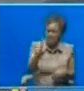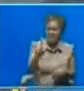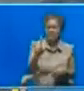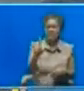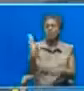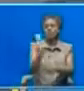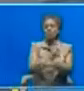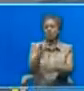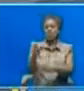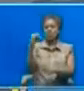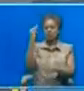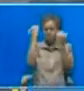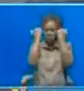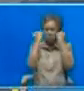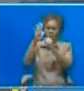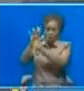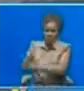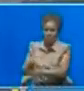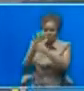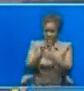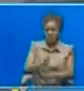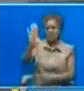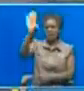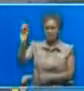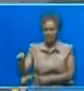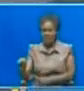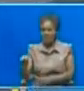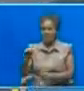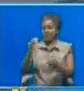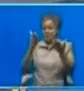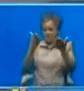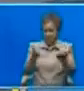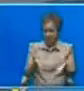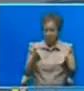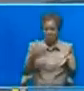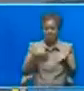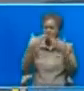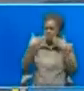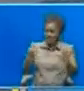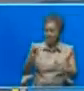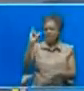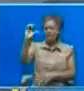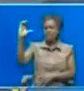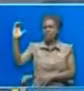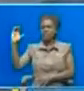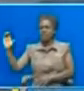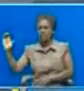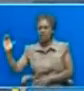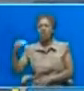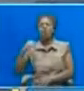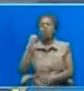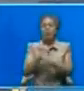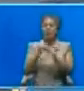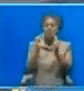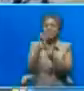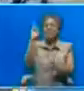chombo cha kukandamiza Afrika tena. Kwa hiyo nimemaliza na hiyo koti, sitafanya